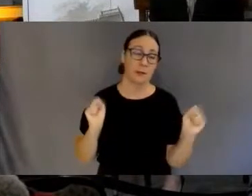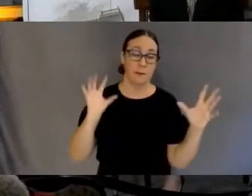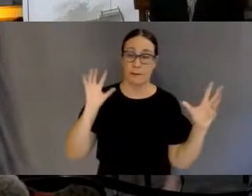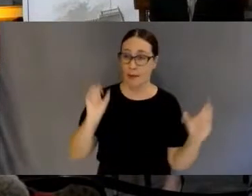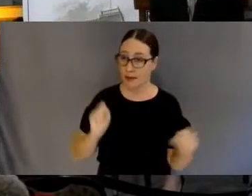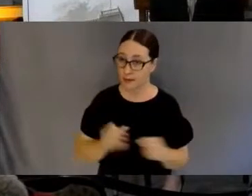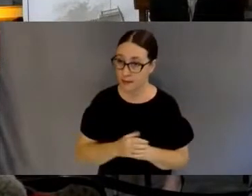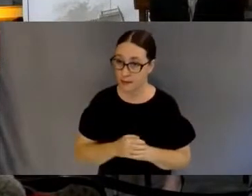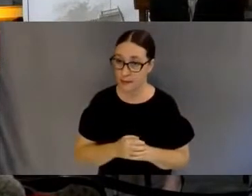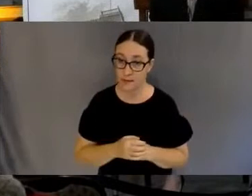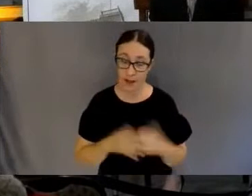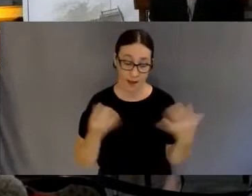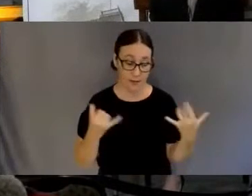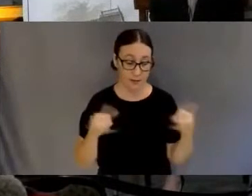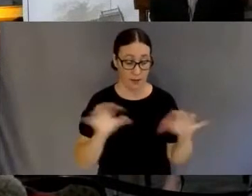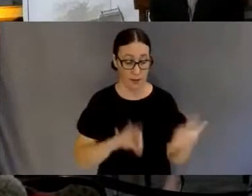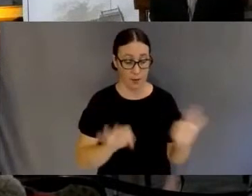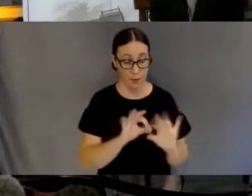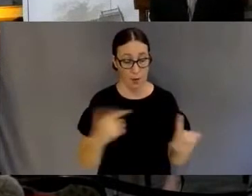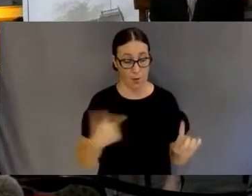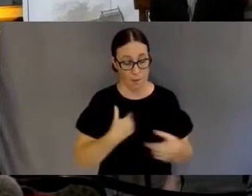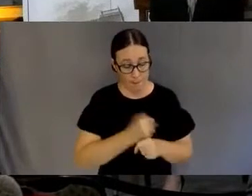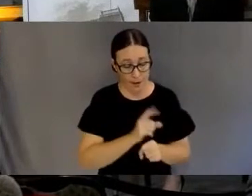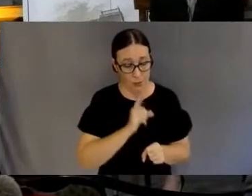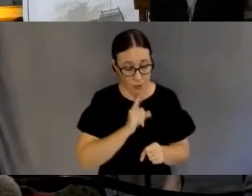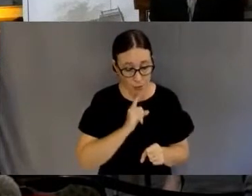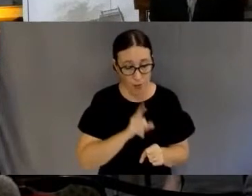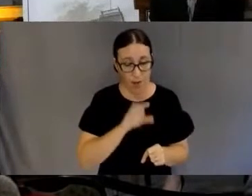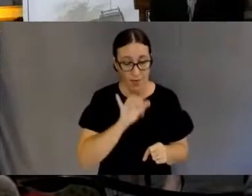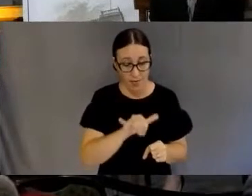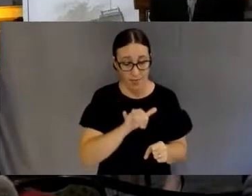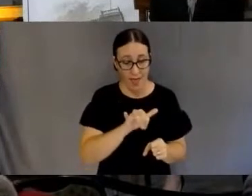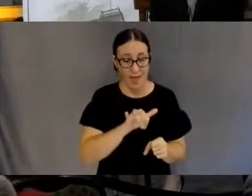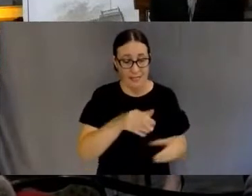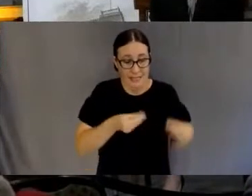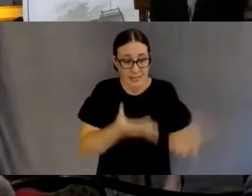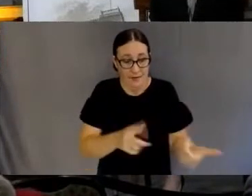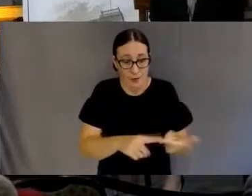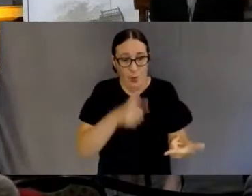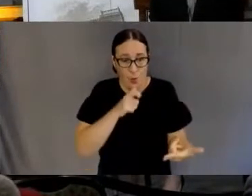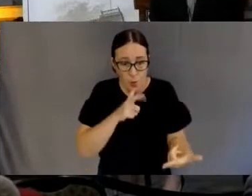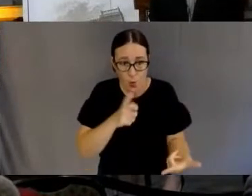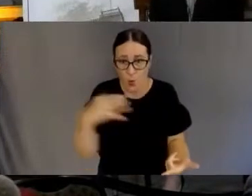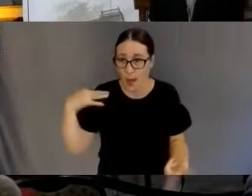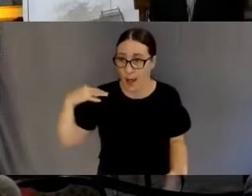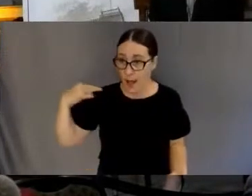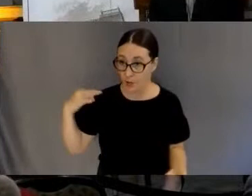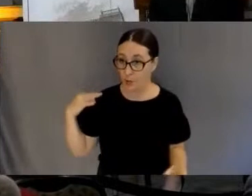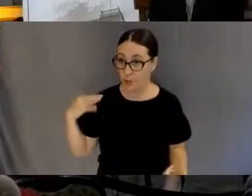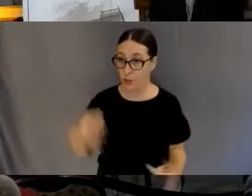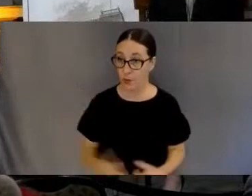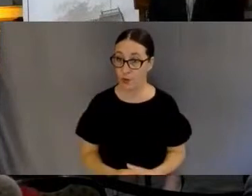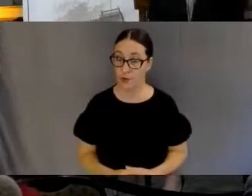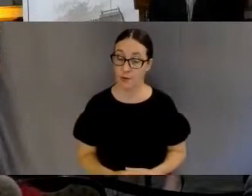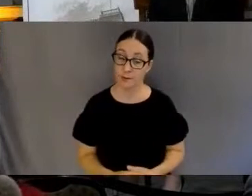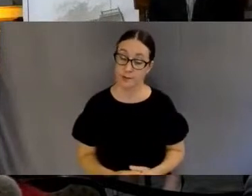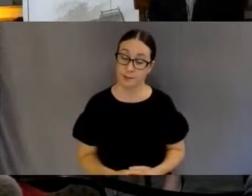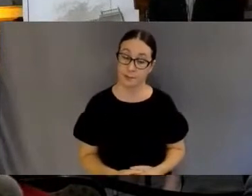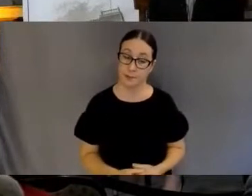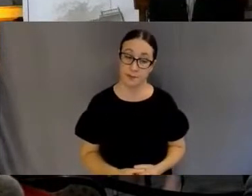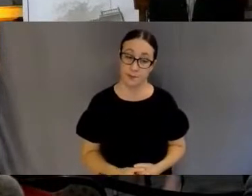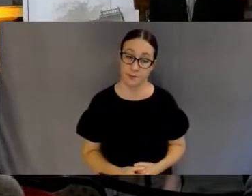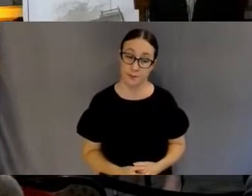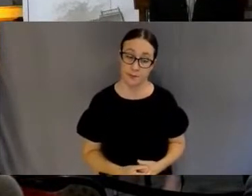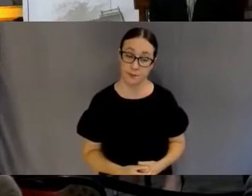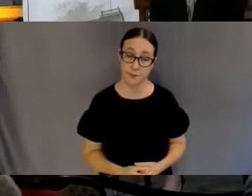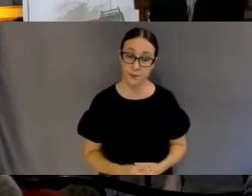make sure that it gets to all those who are eligible. Yeah. And this was something that it wasn't